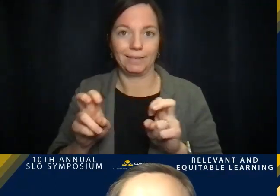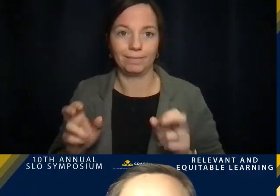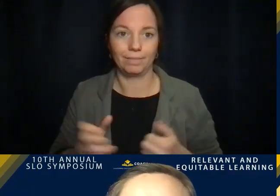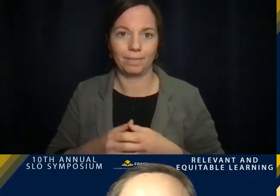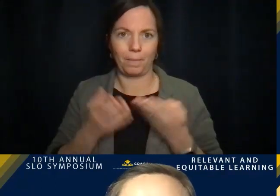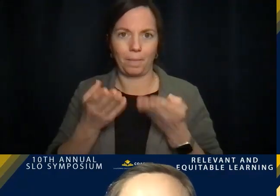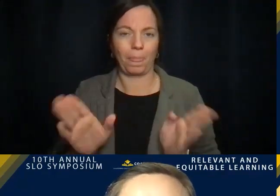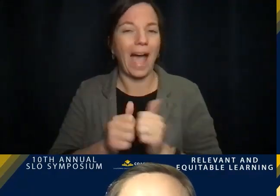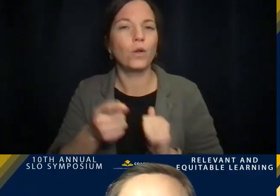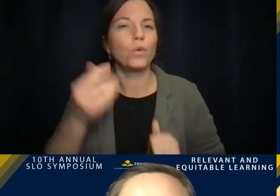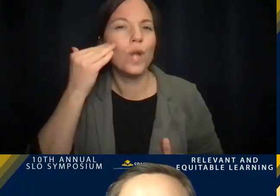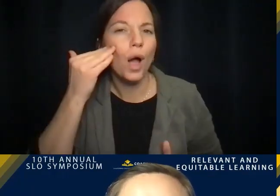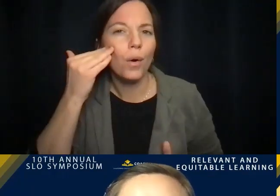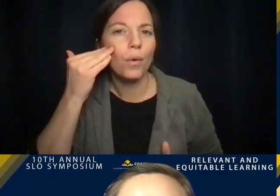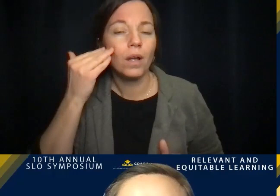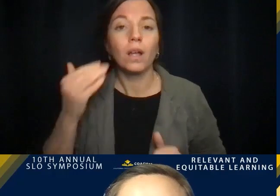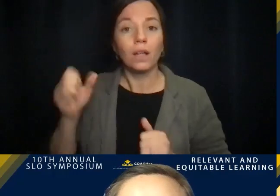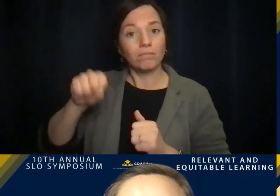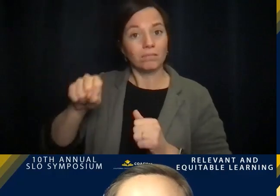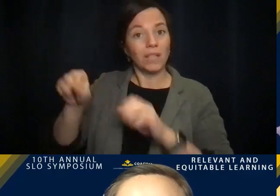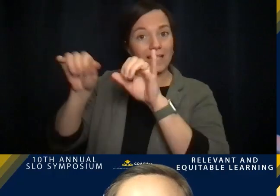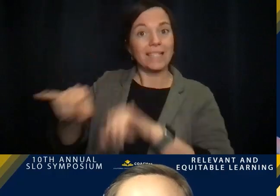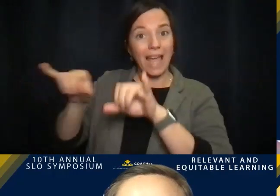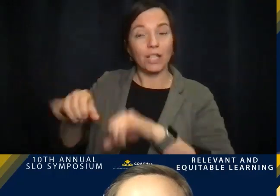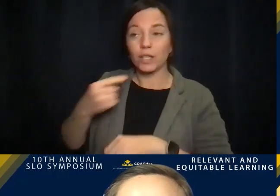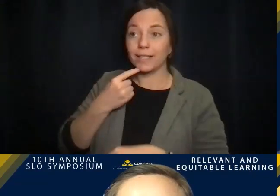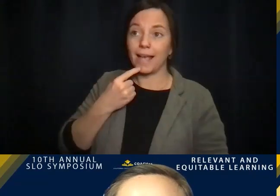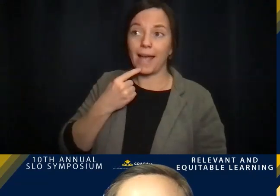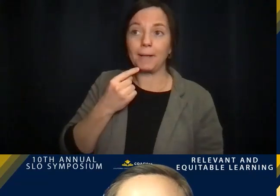How do you know? There are more standards that say, you know, there's this,